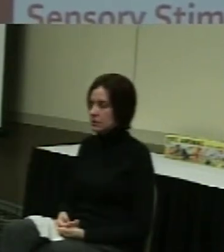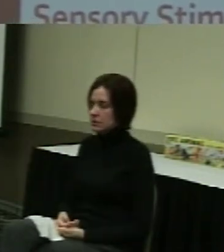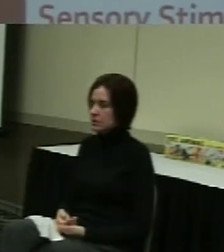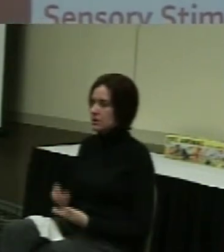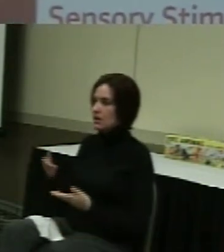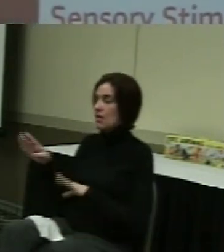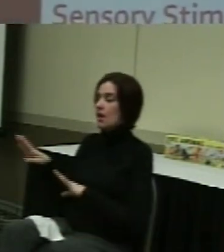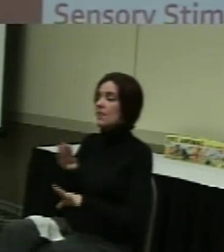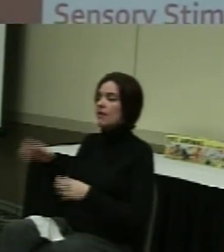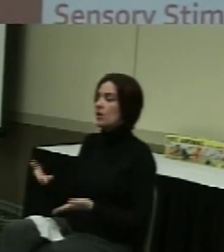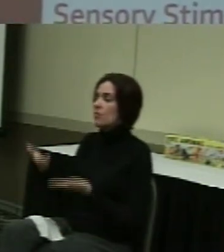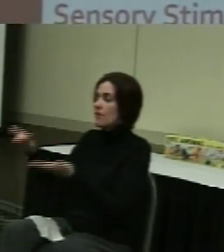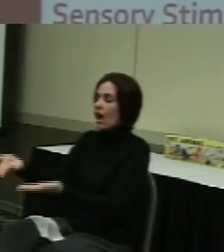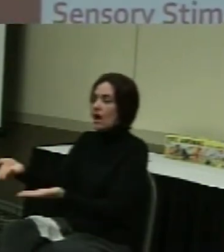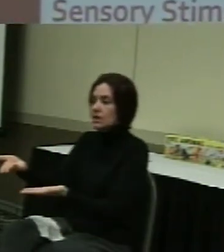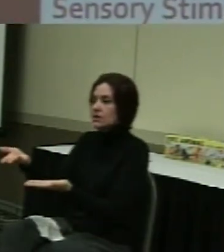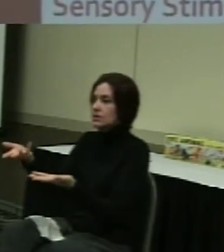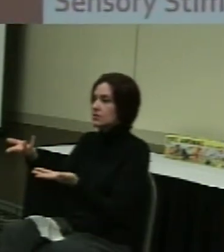It's providing